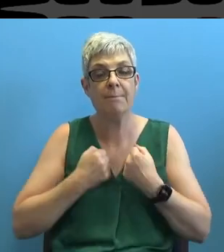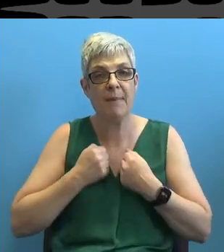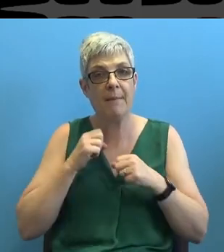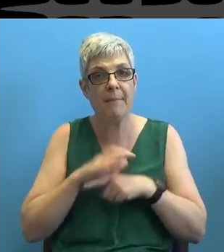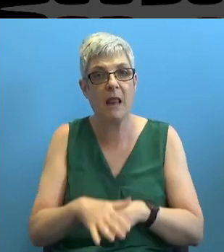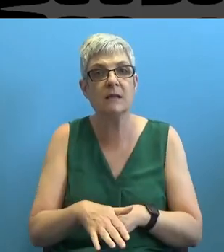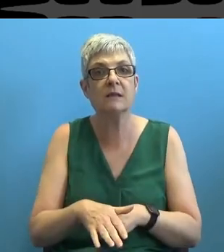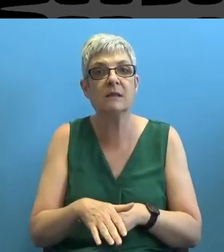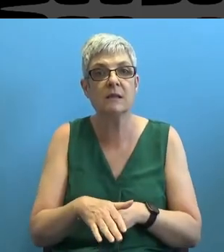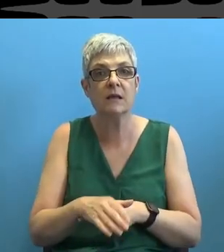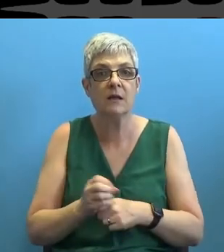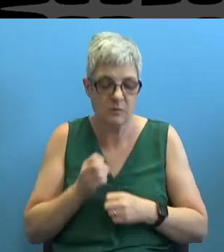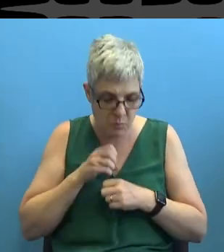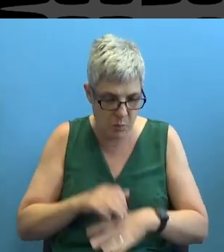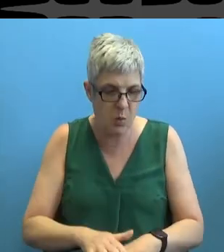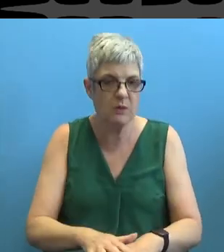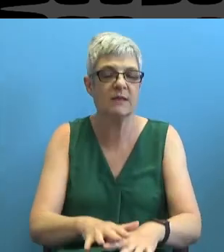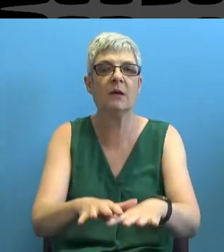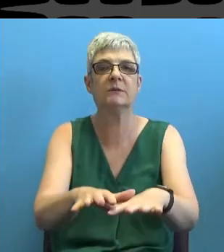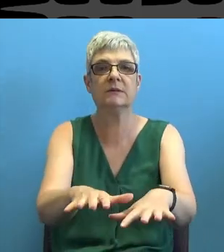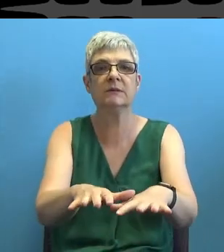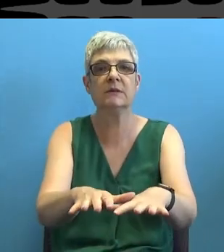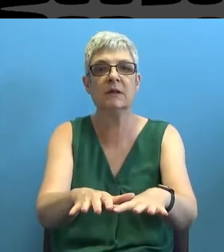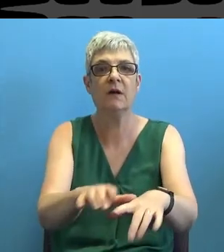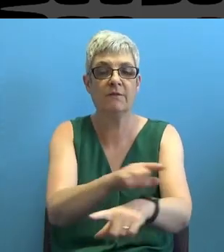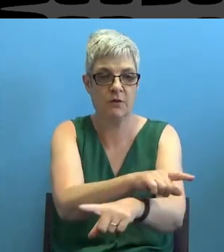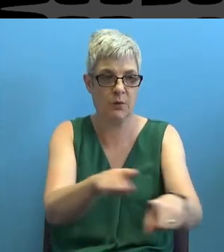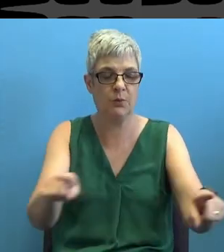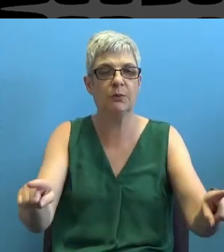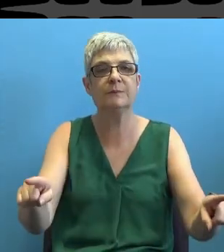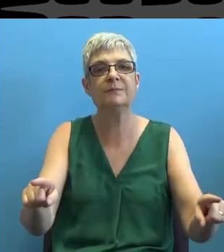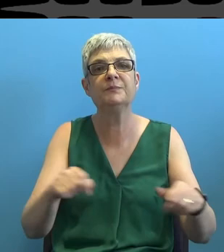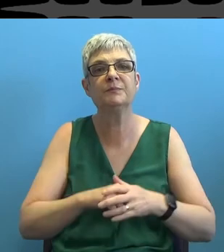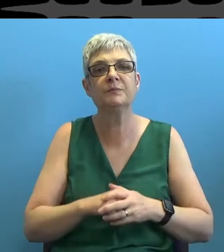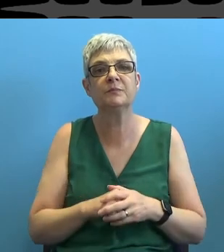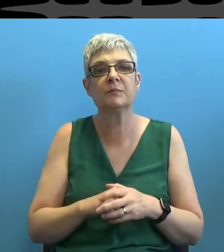blood, which is poured out for you.